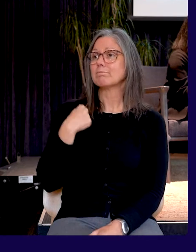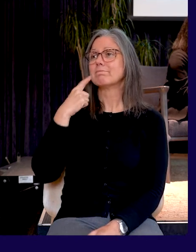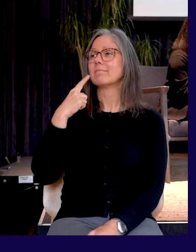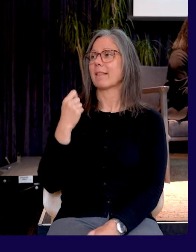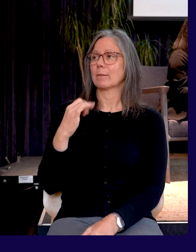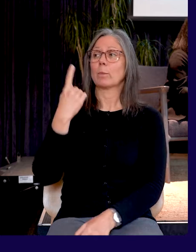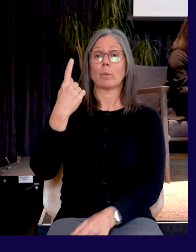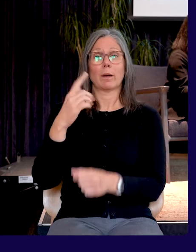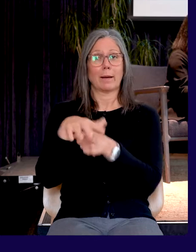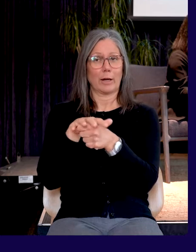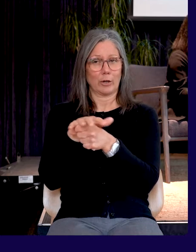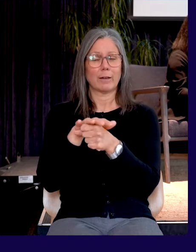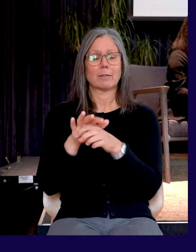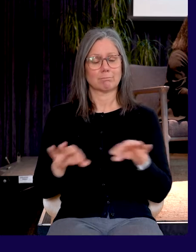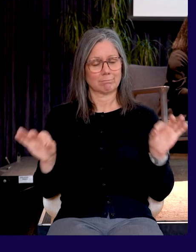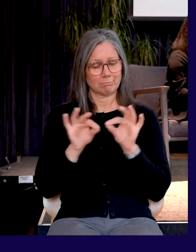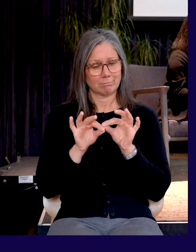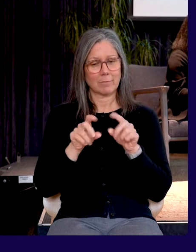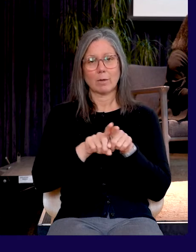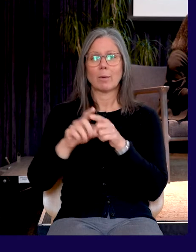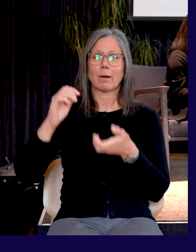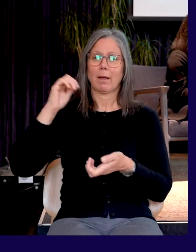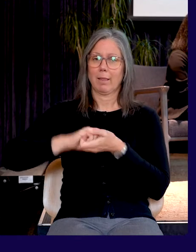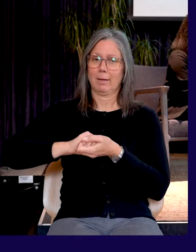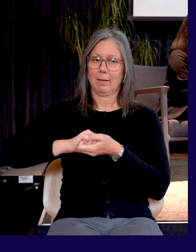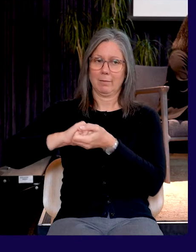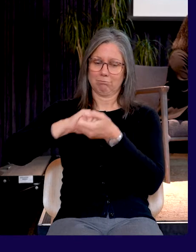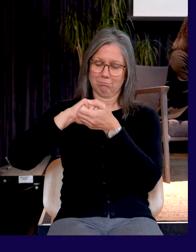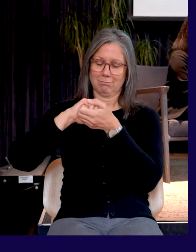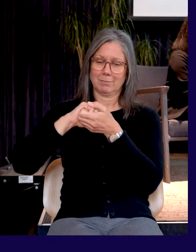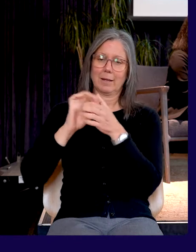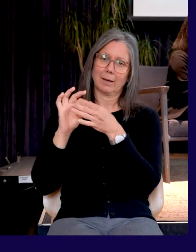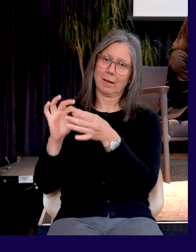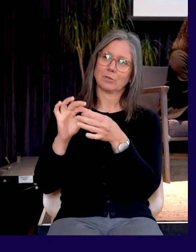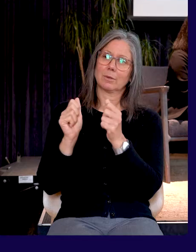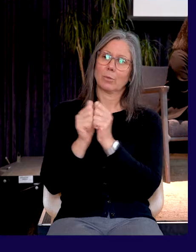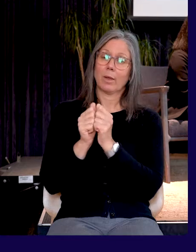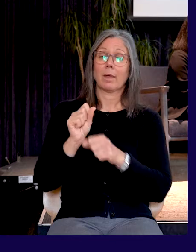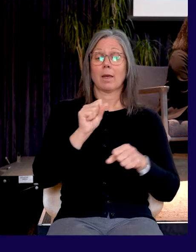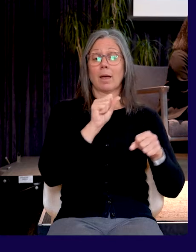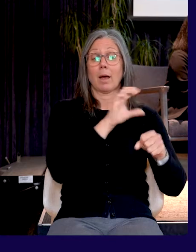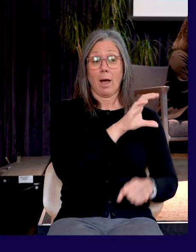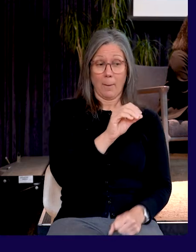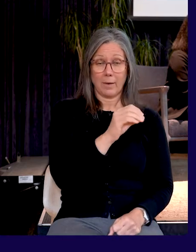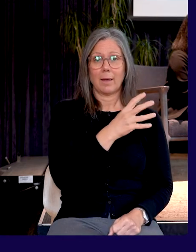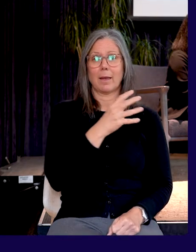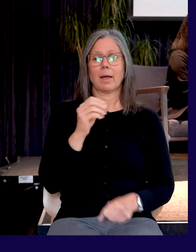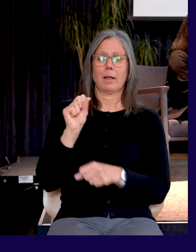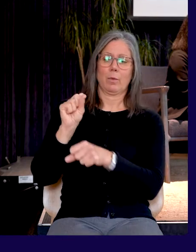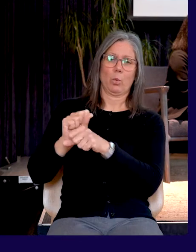absolutely one area. And I think collaboration, a close connection between employers and